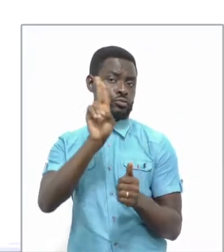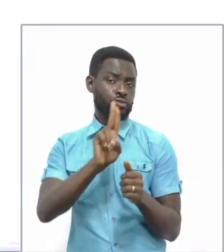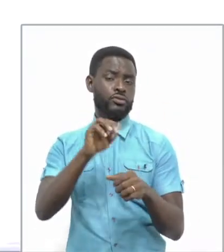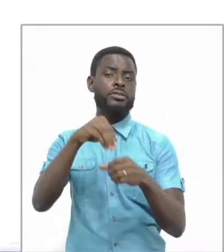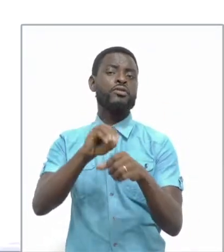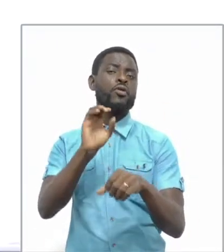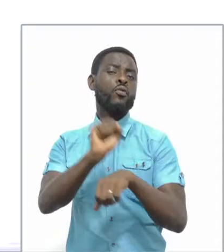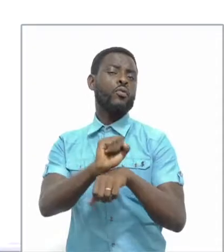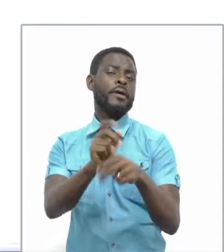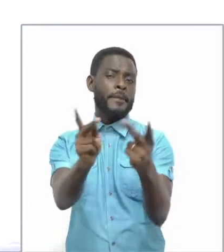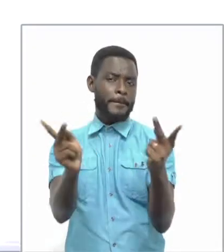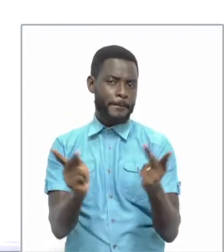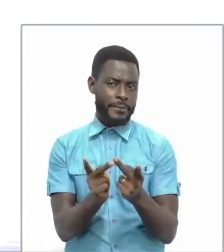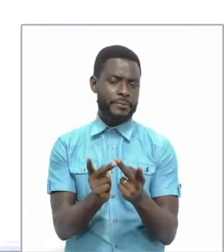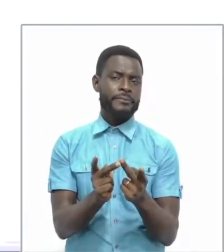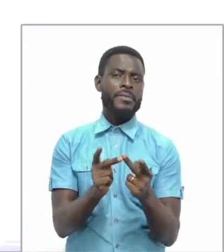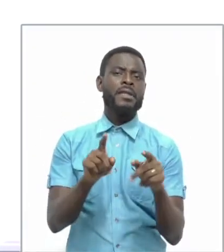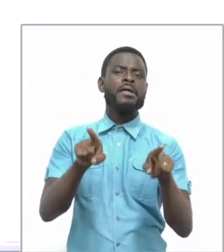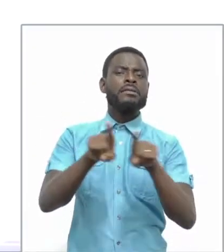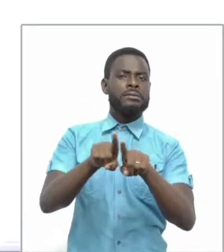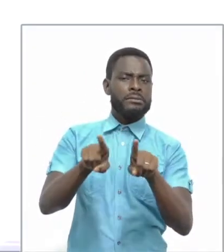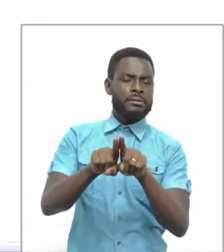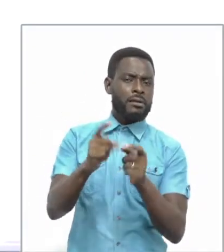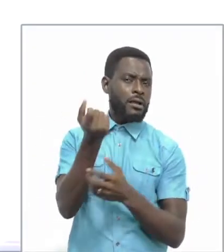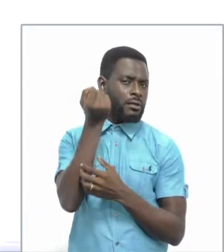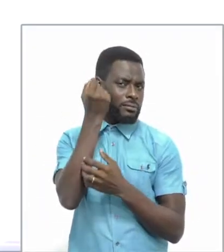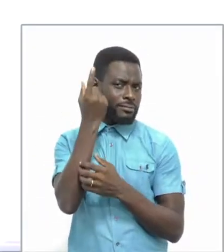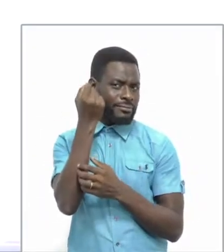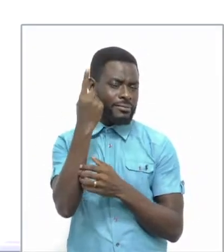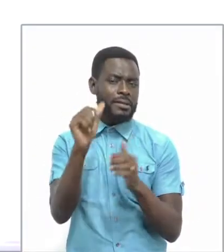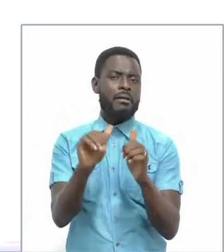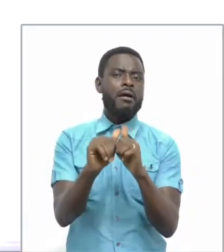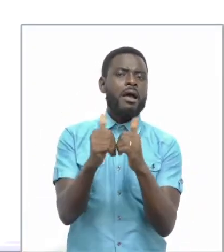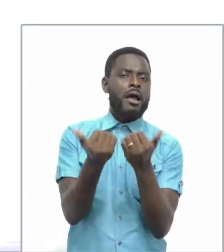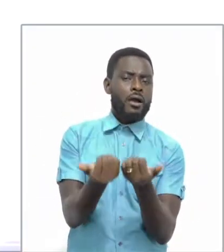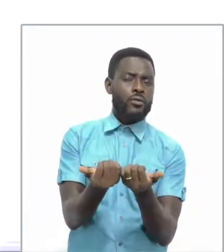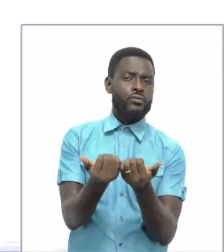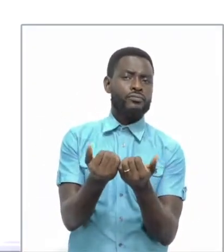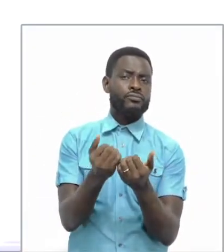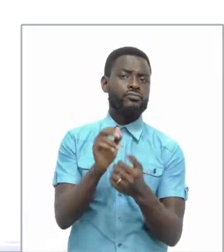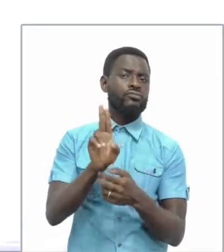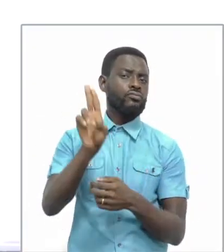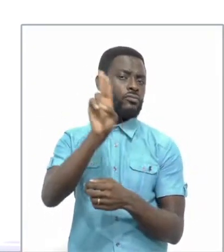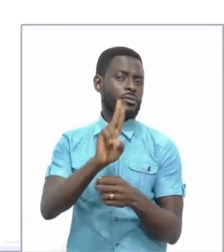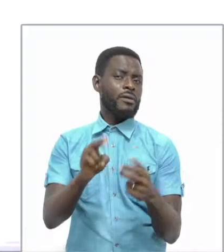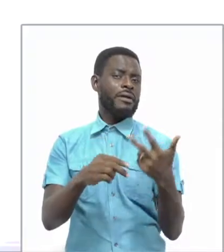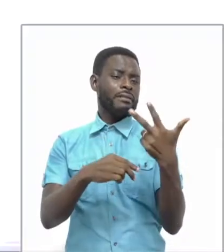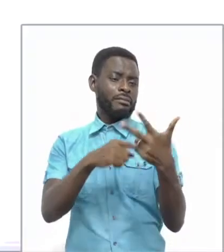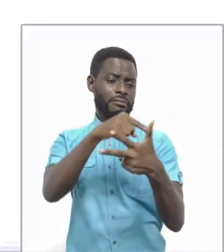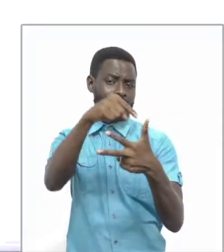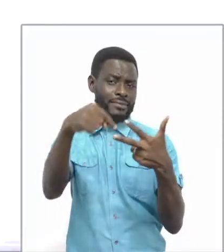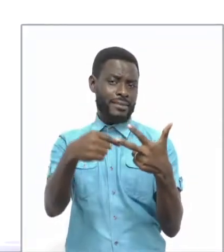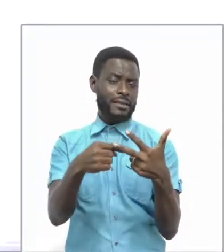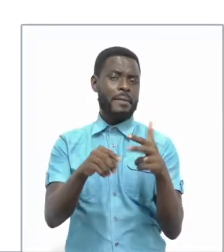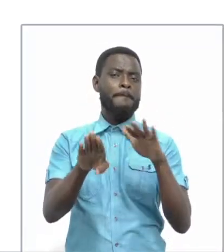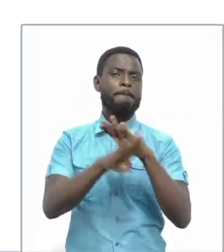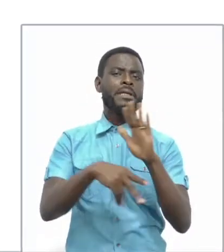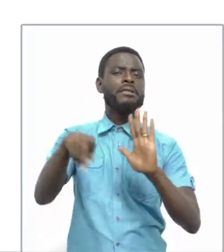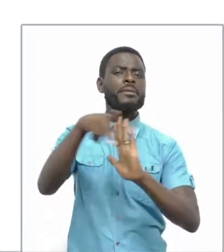in your workspaces, and then understand how to apply 3 basic